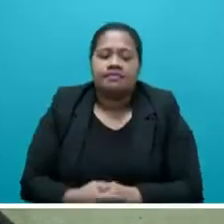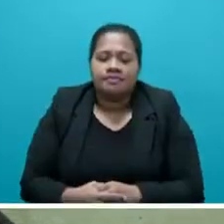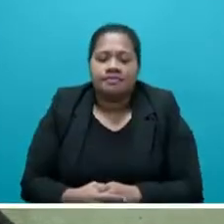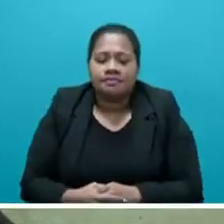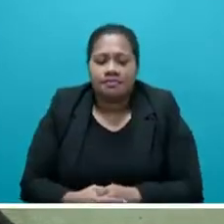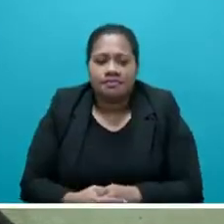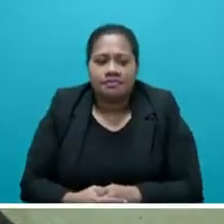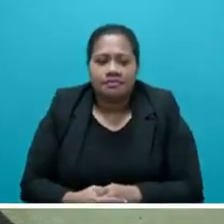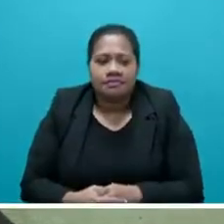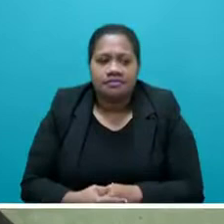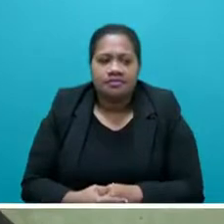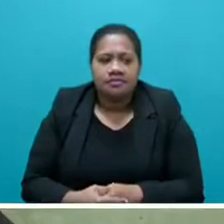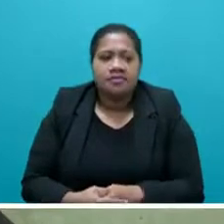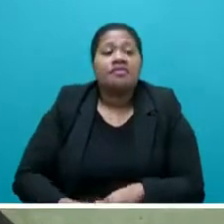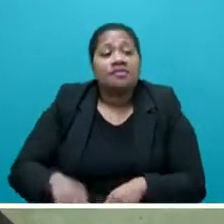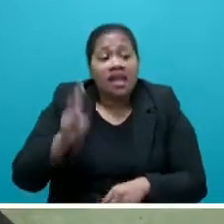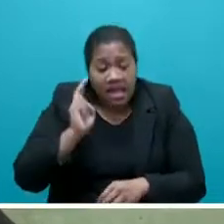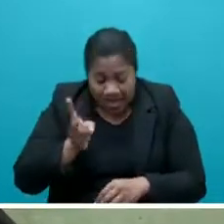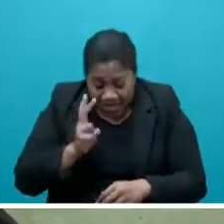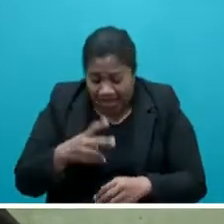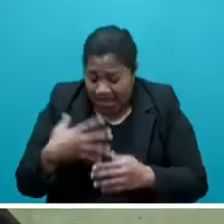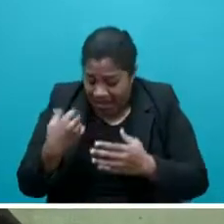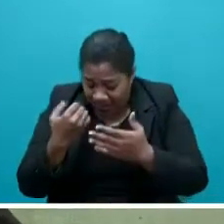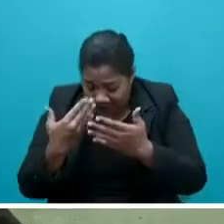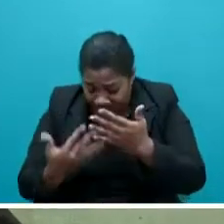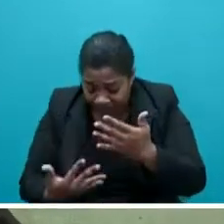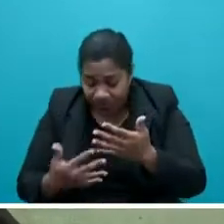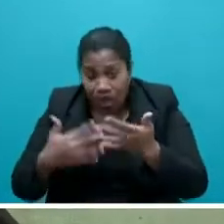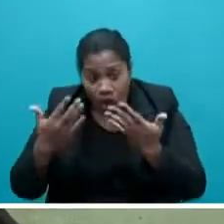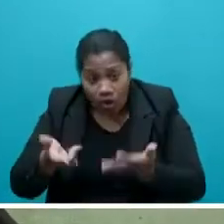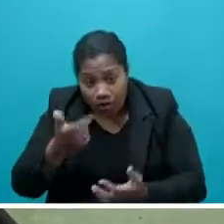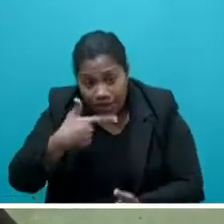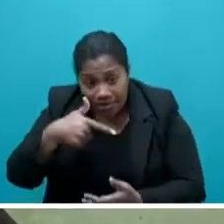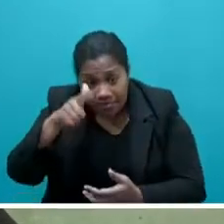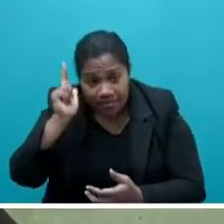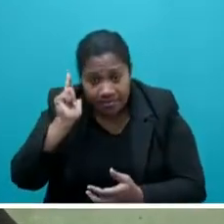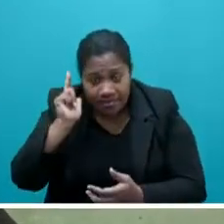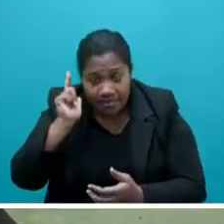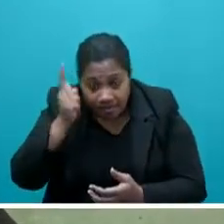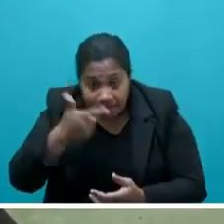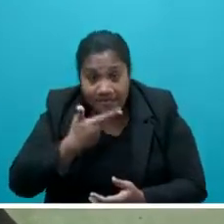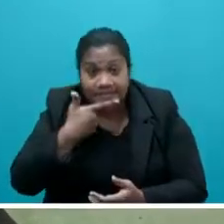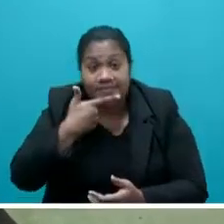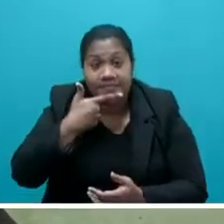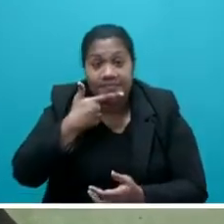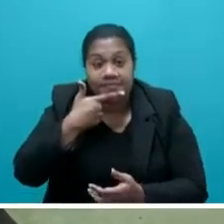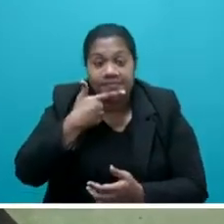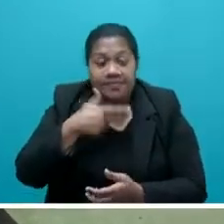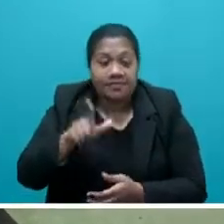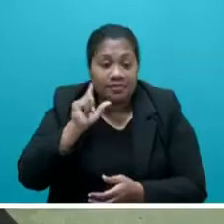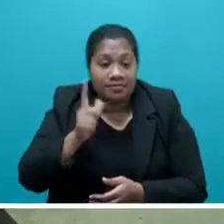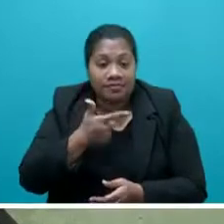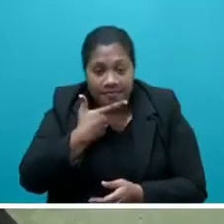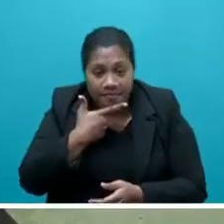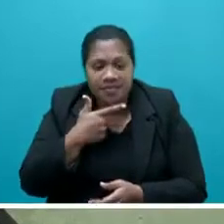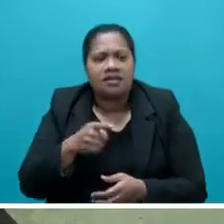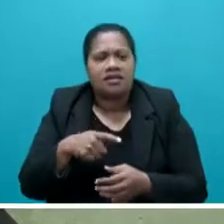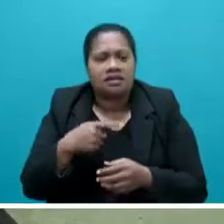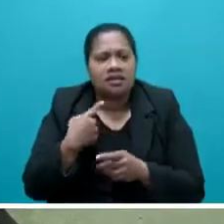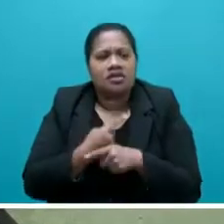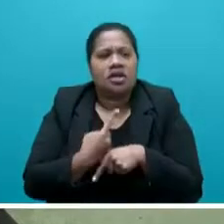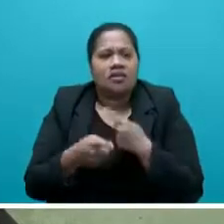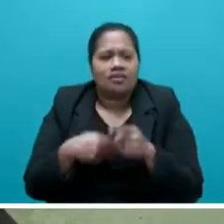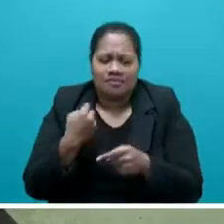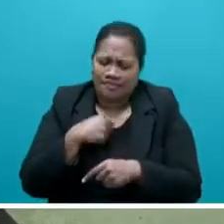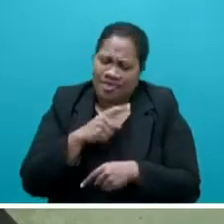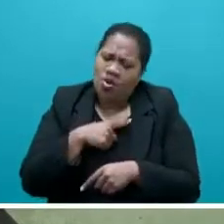and again, Mr. Speaker, sir, Honorable Gerengere Tambua said, oh, you know, the Prime Minister and the AG always talk about us being like